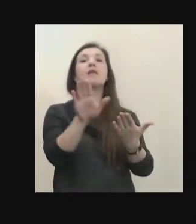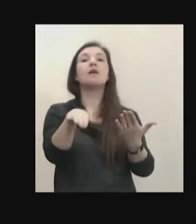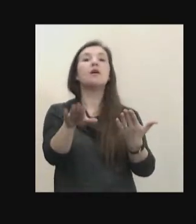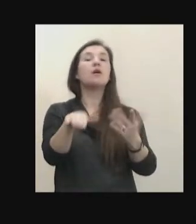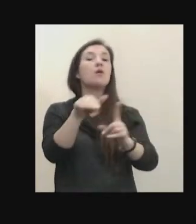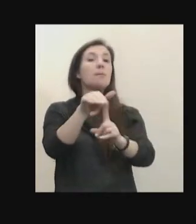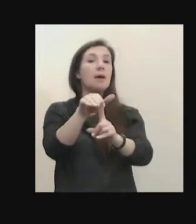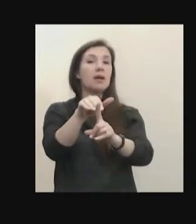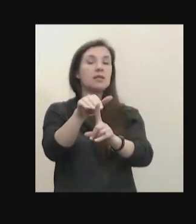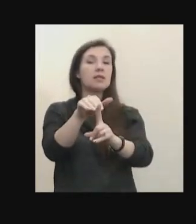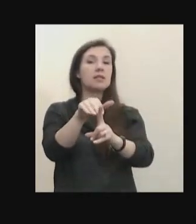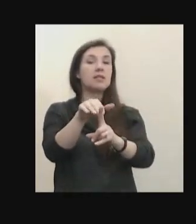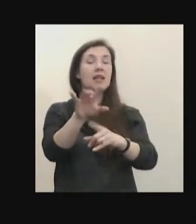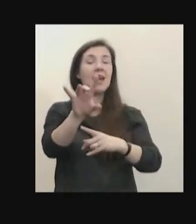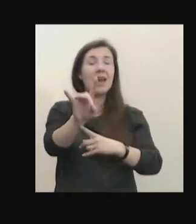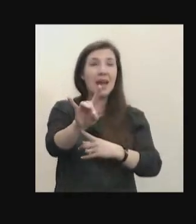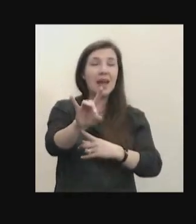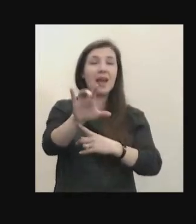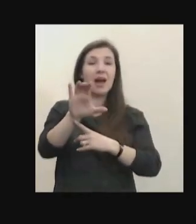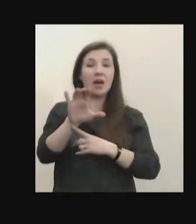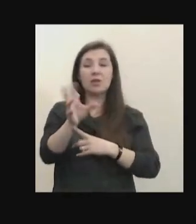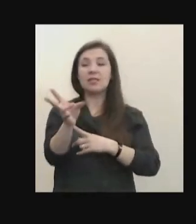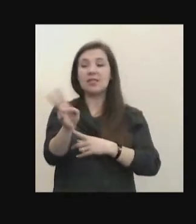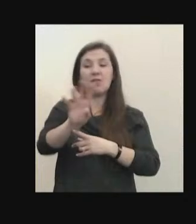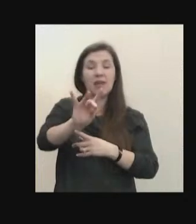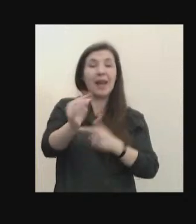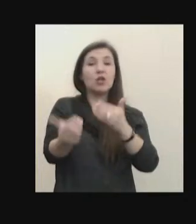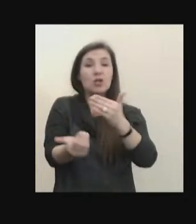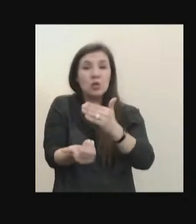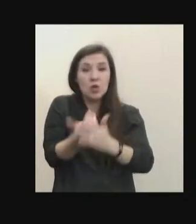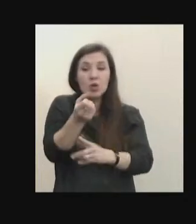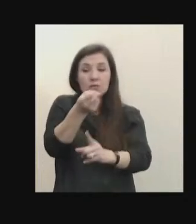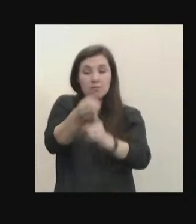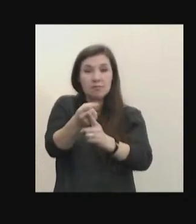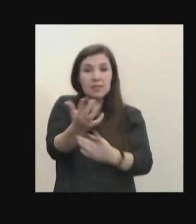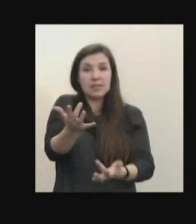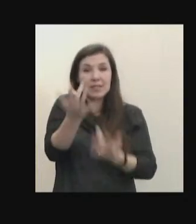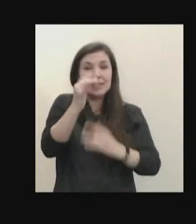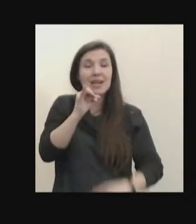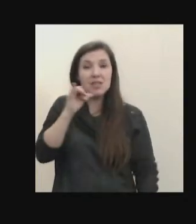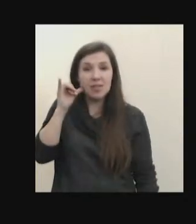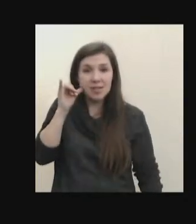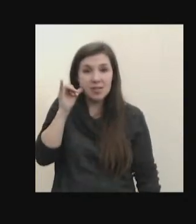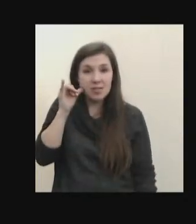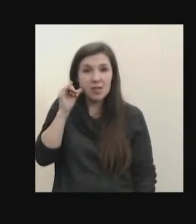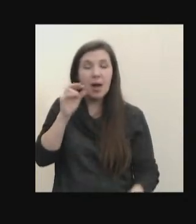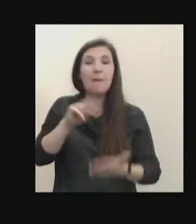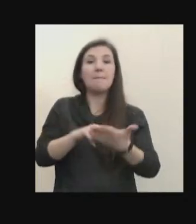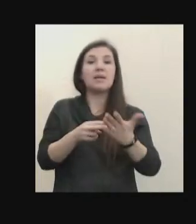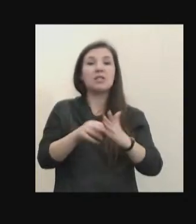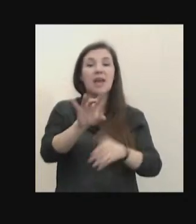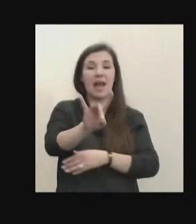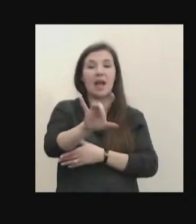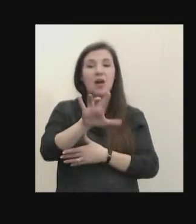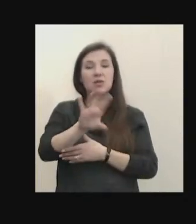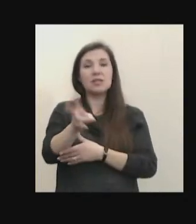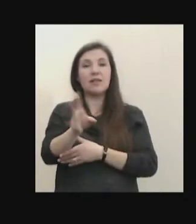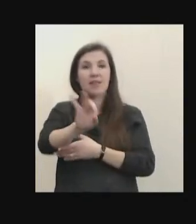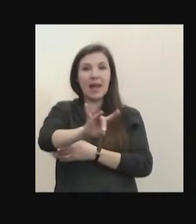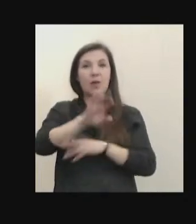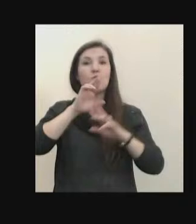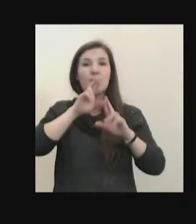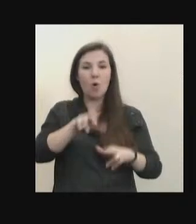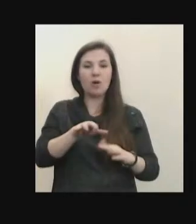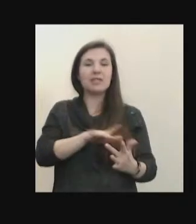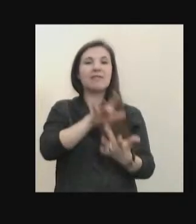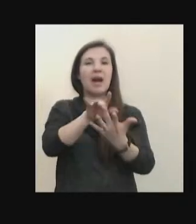there were 878 new cases yesterday, which means there's going to be 878 contact tracing reports in the next few days as they